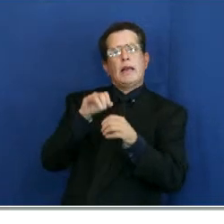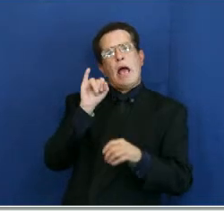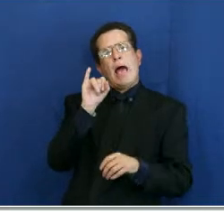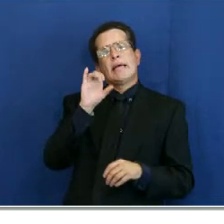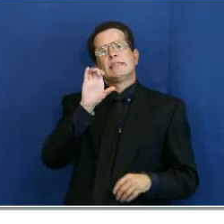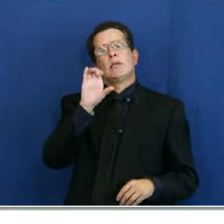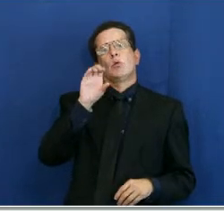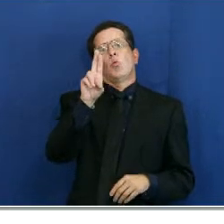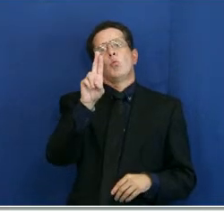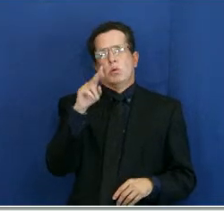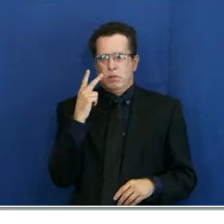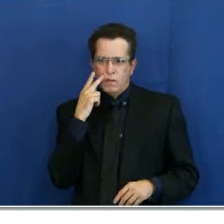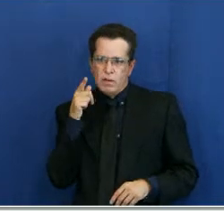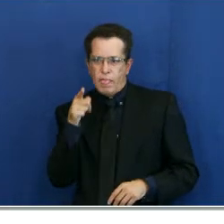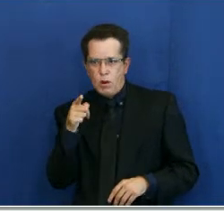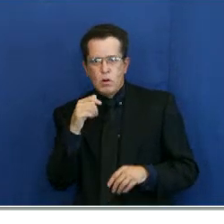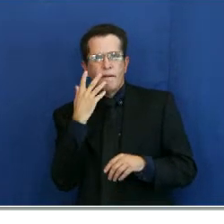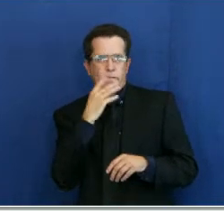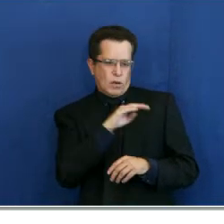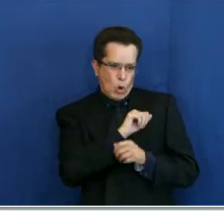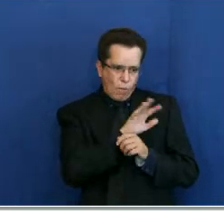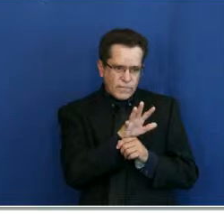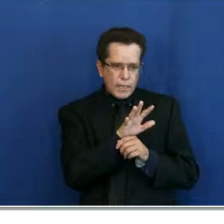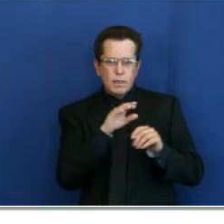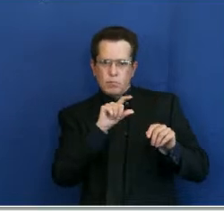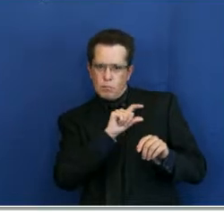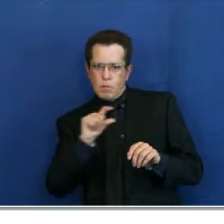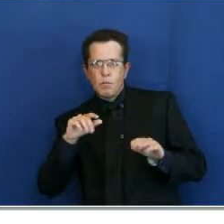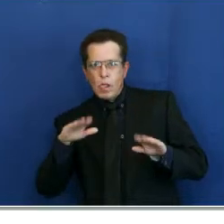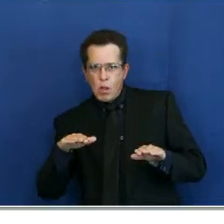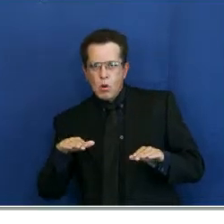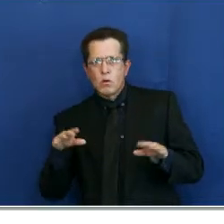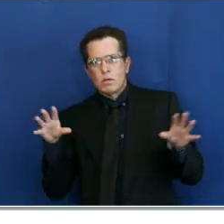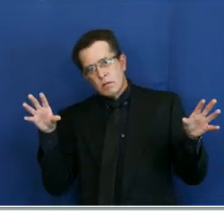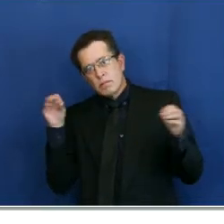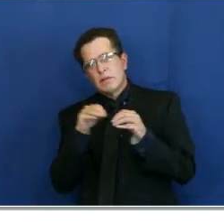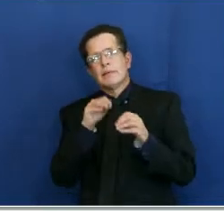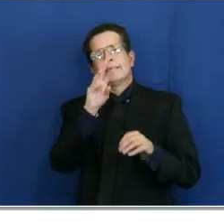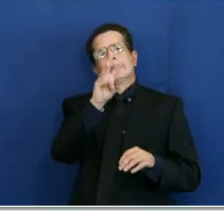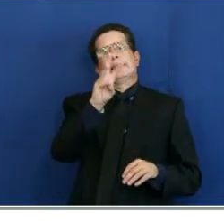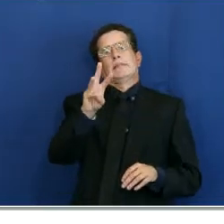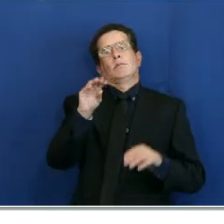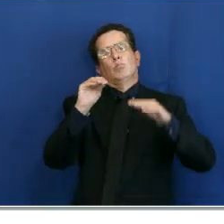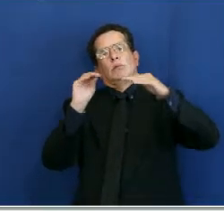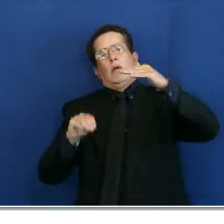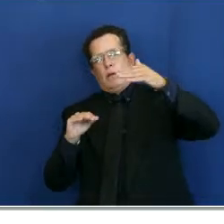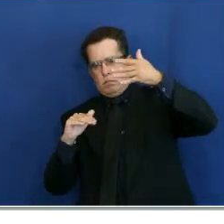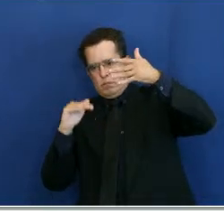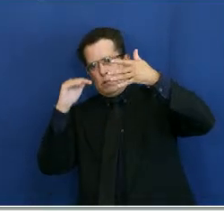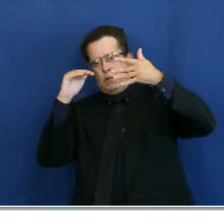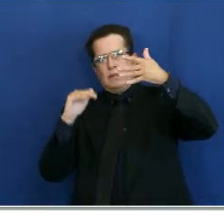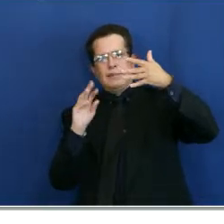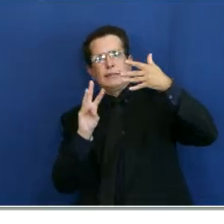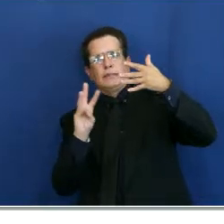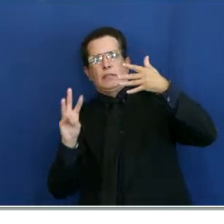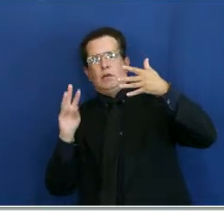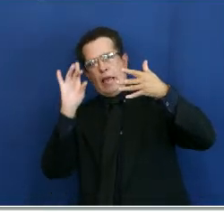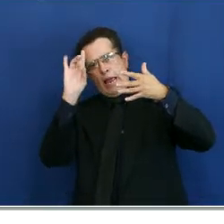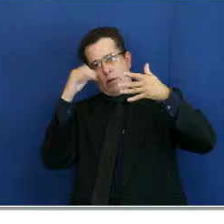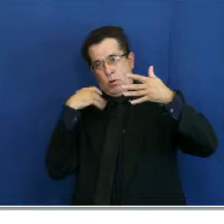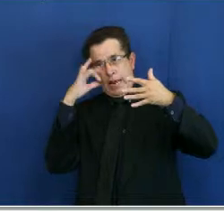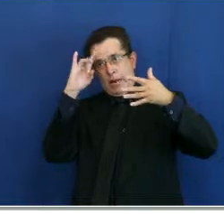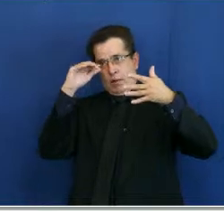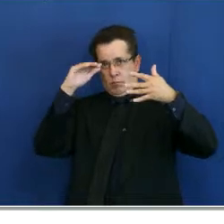that are COVID below, the 351, putting us at 66% of our ICU beds presently being